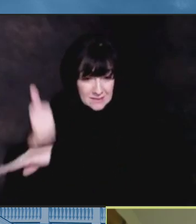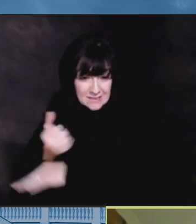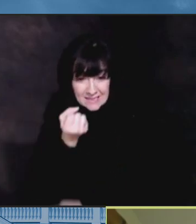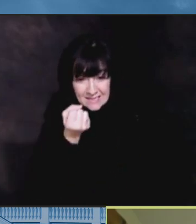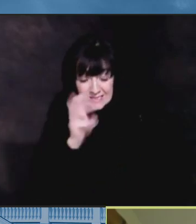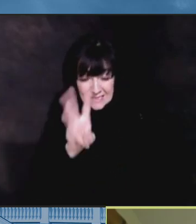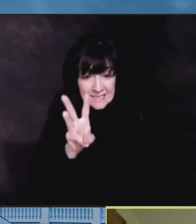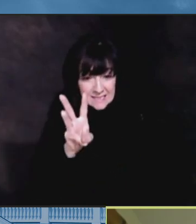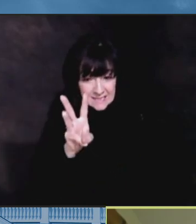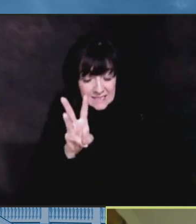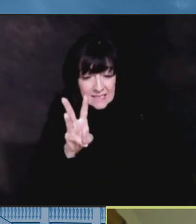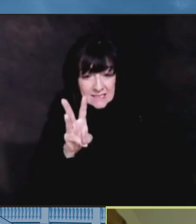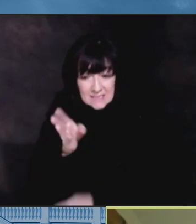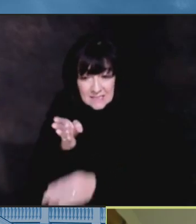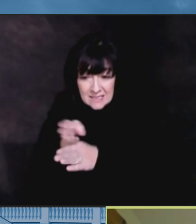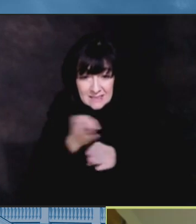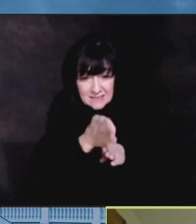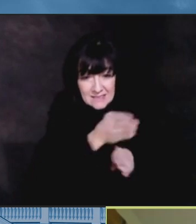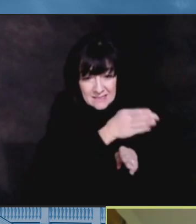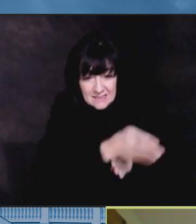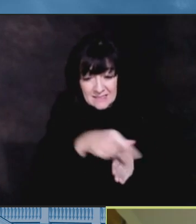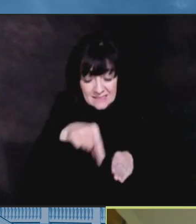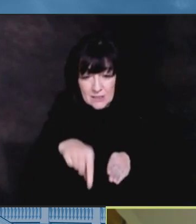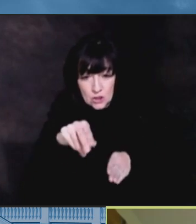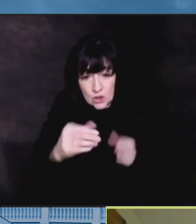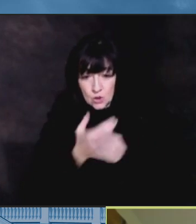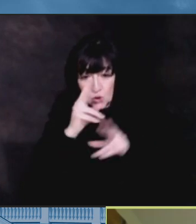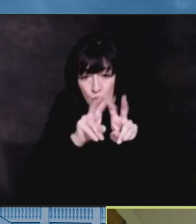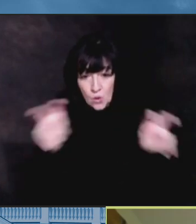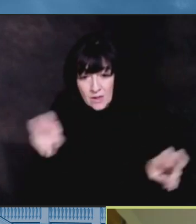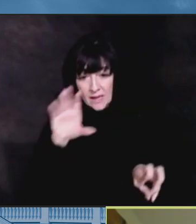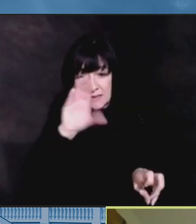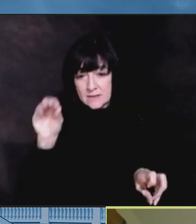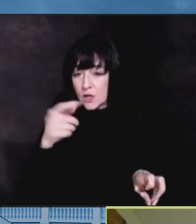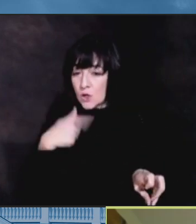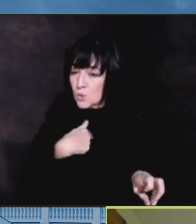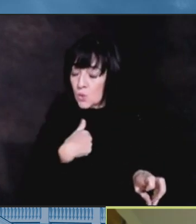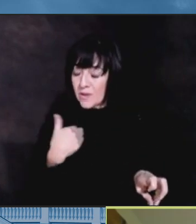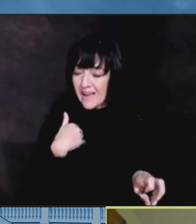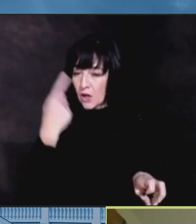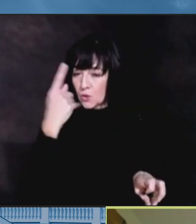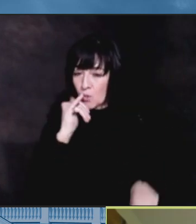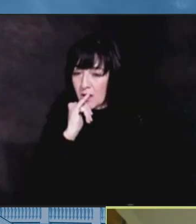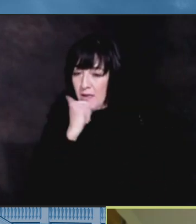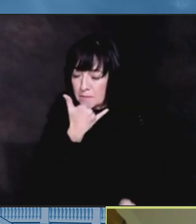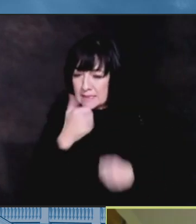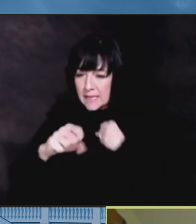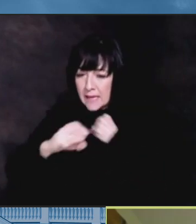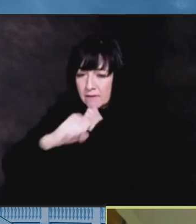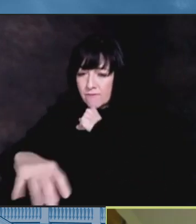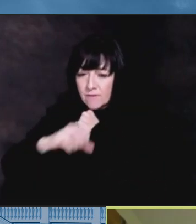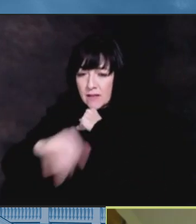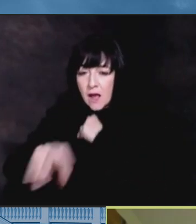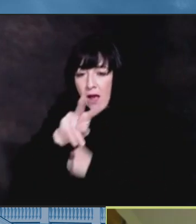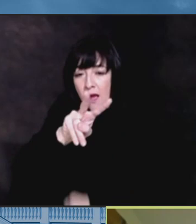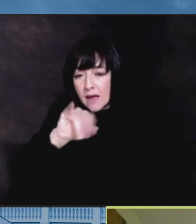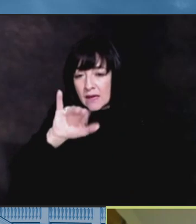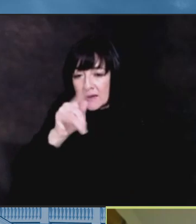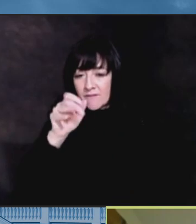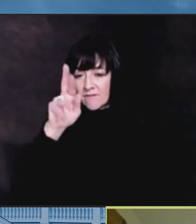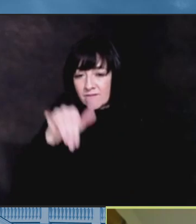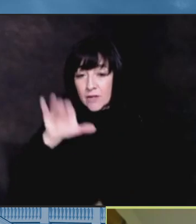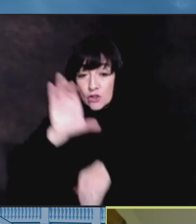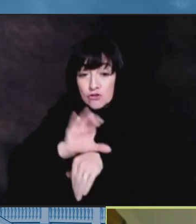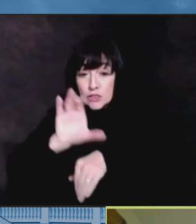in Newcastle County this week. I do have to identify, we did have one mistake on the Newcastle County flyer. The Victory Church that was scheduled for tomorrow